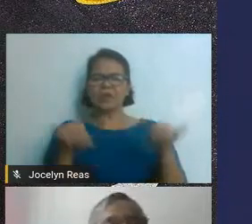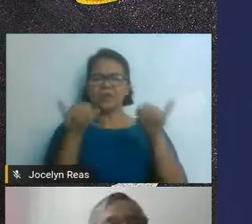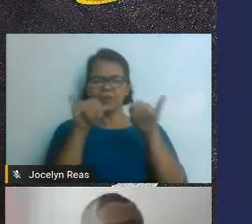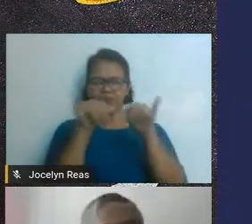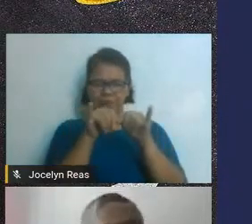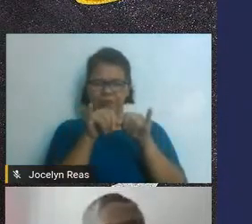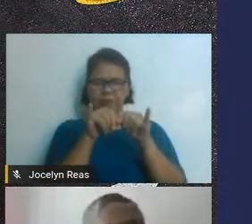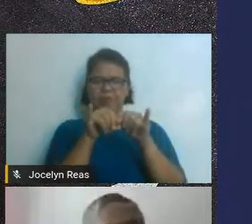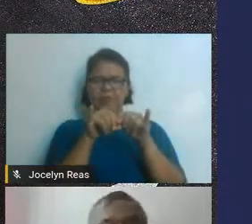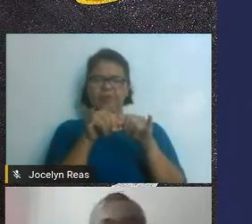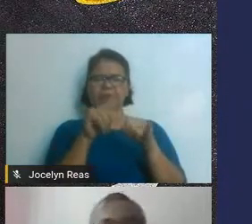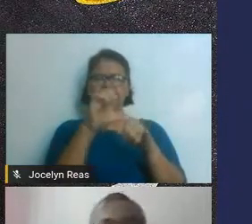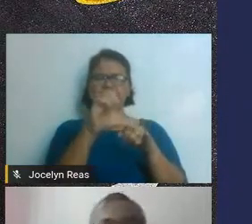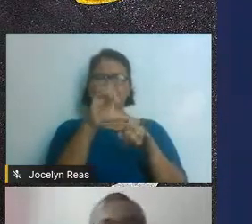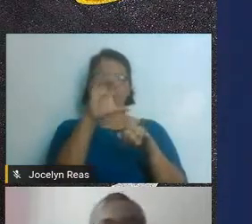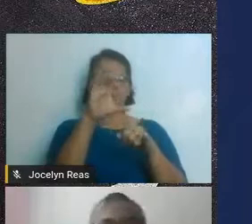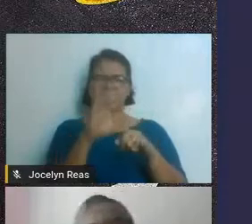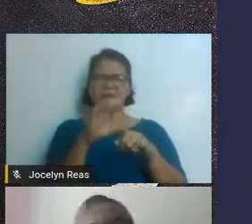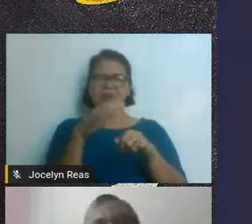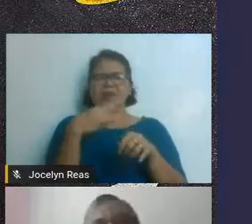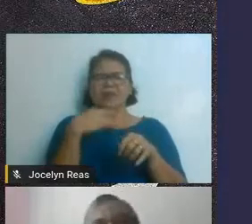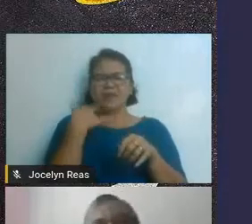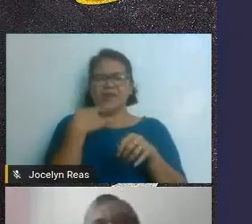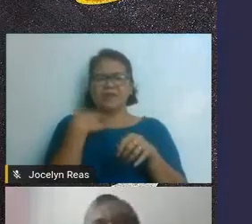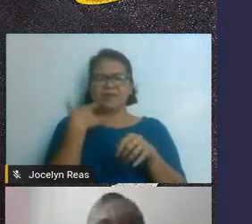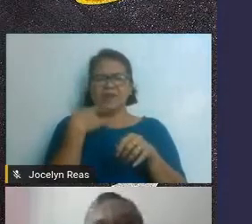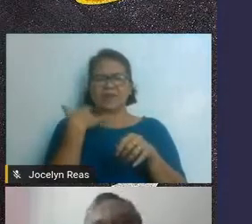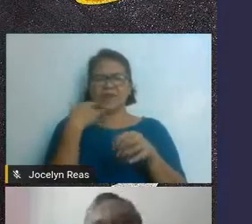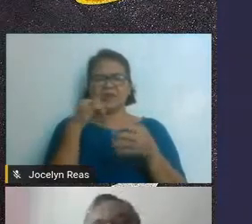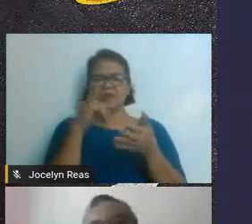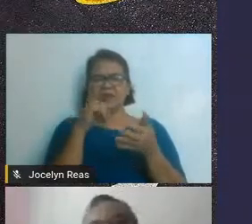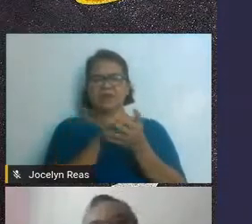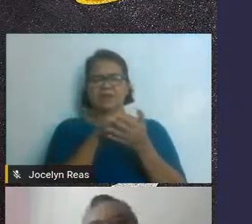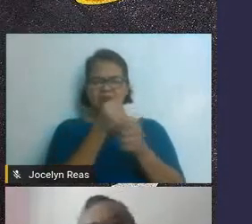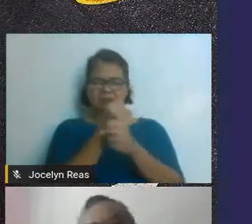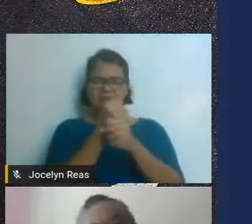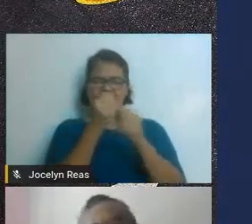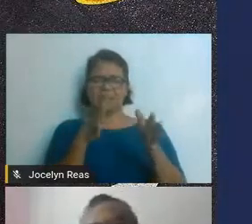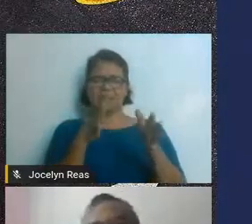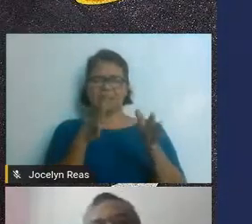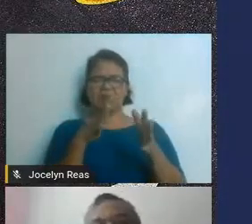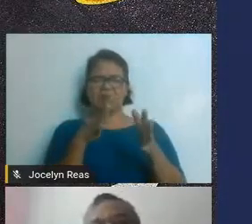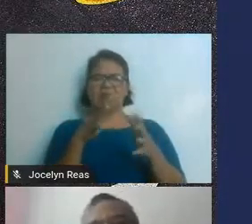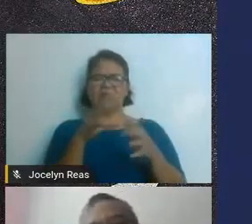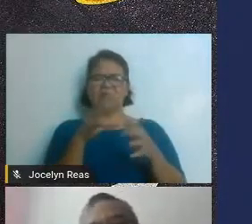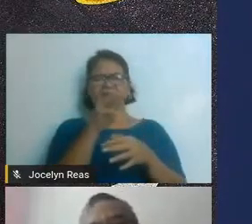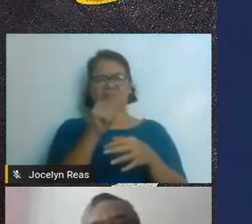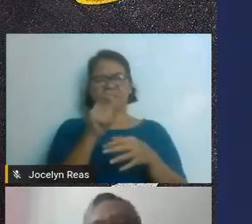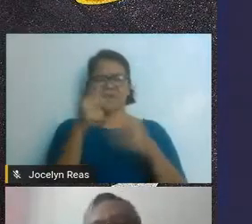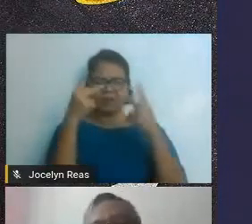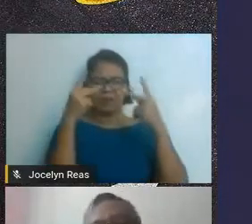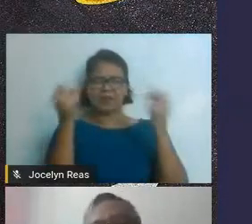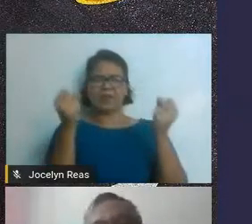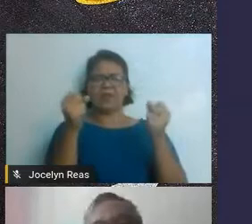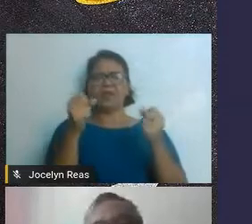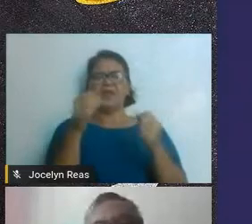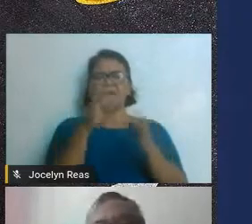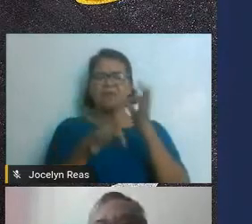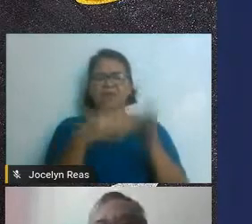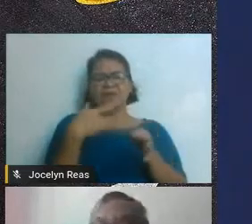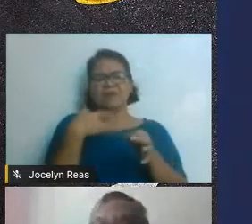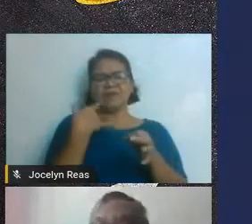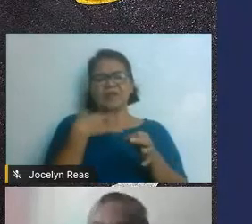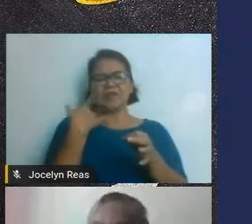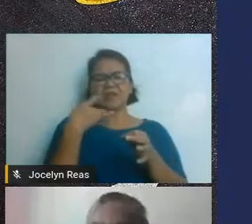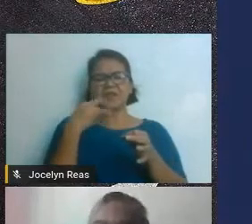you feel, and ba yung supervisors natin, yung mga master teachers, the principals, if you feel that there's any